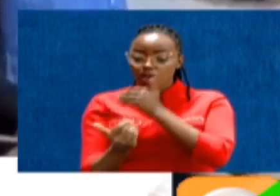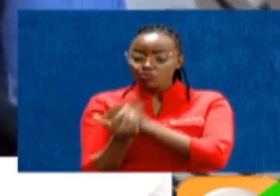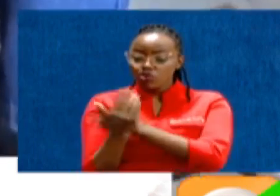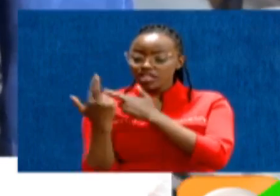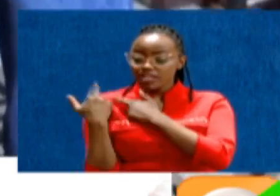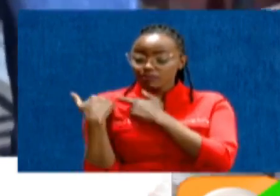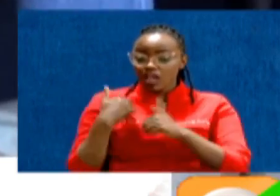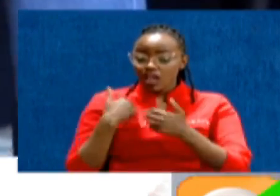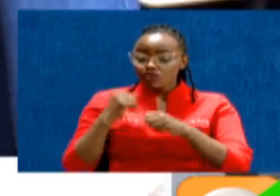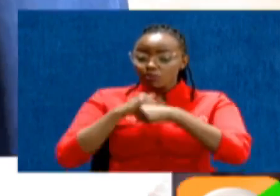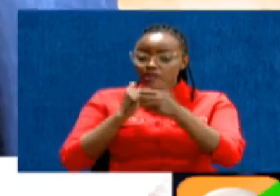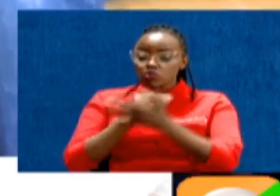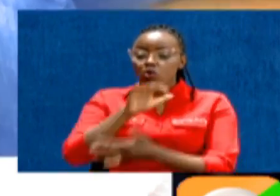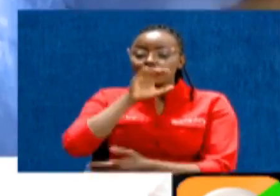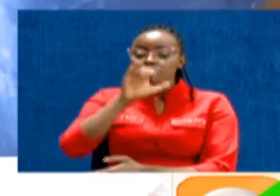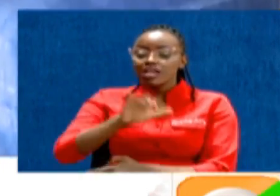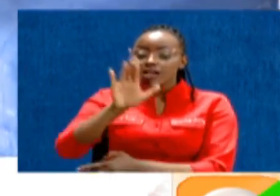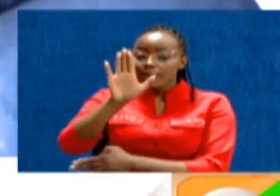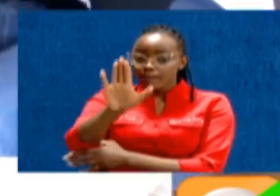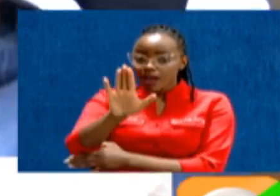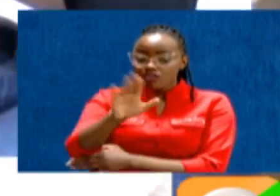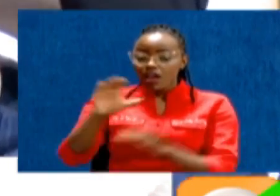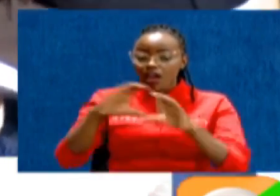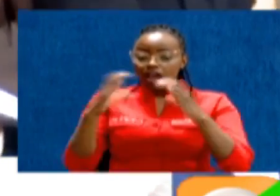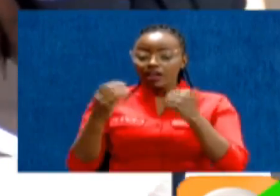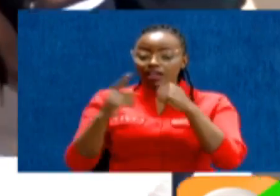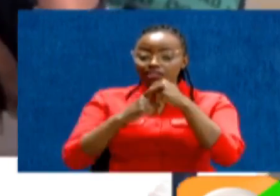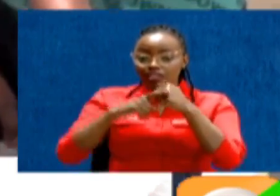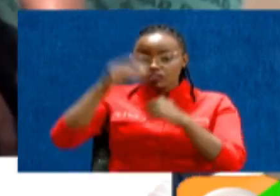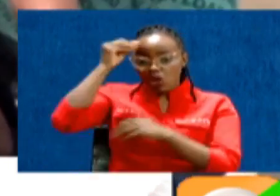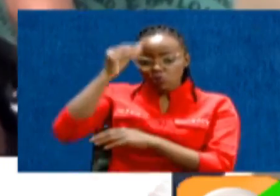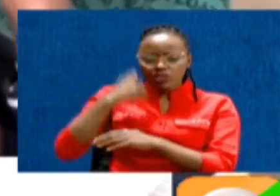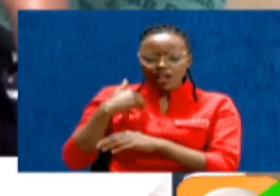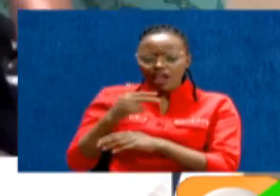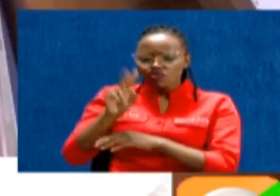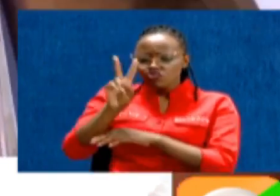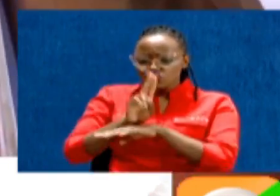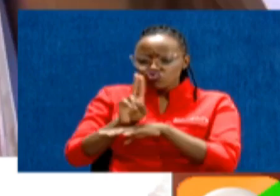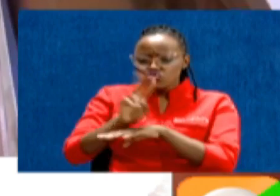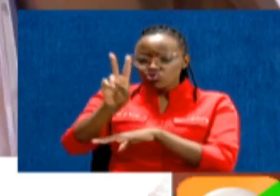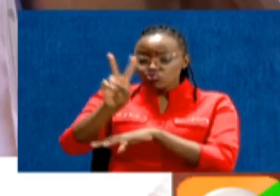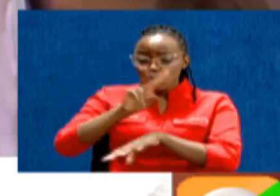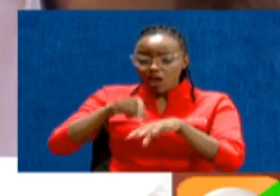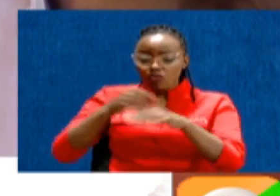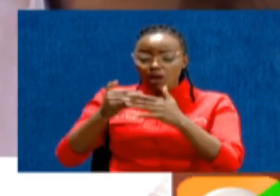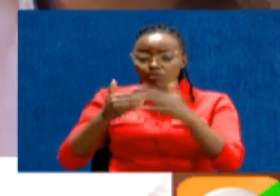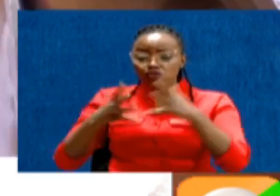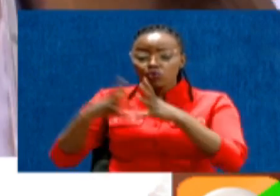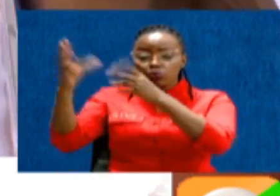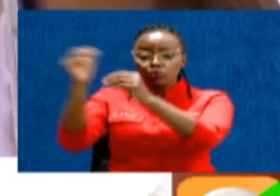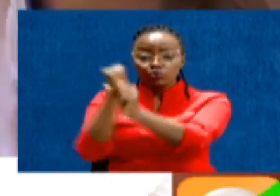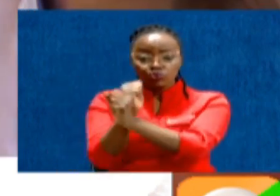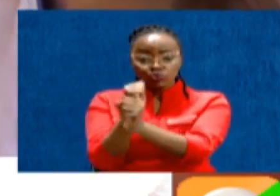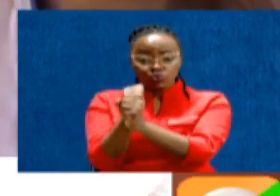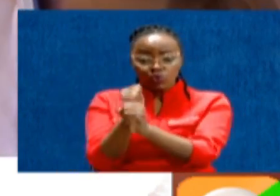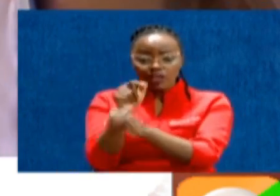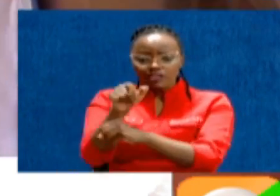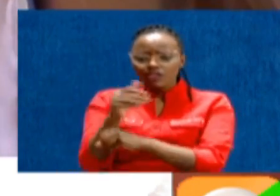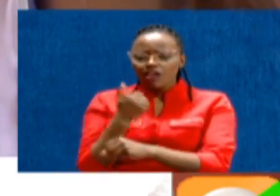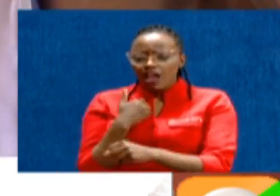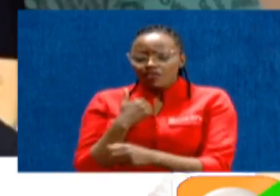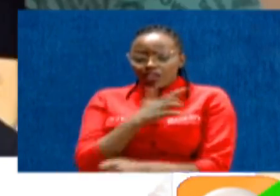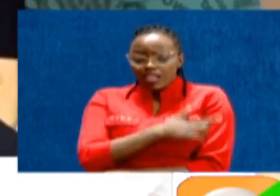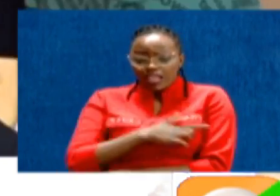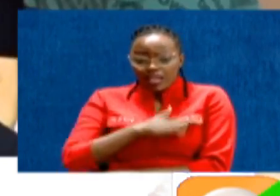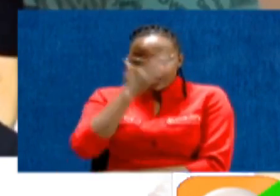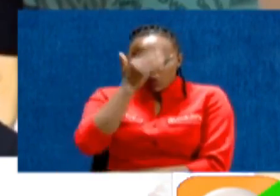son, Robert Tevez, a classics pupil, spends at least 2 hours studying before she leaves for work. She counts herself lucky to have a